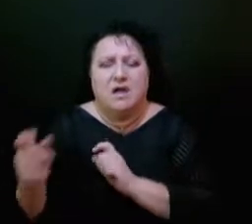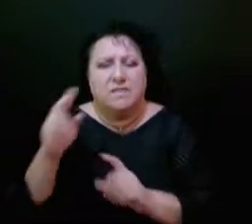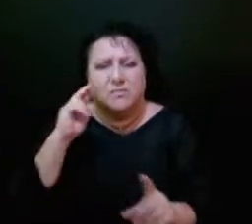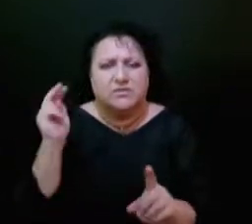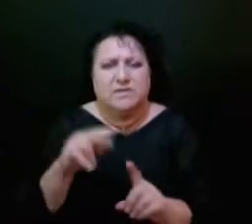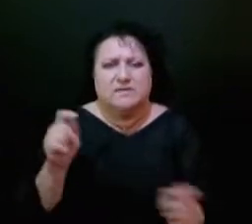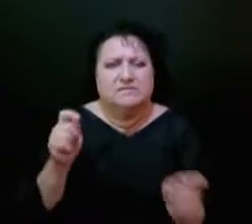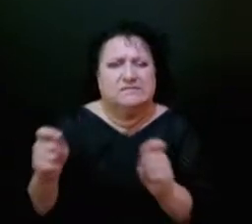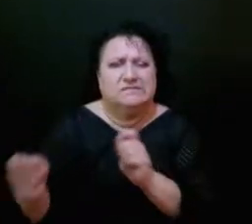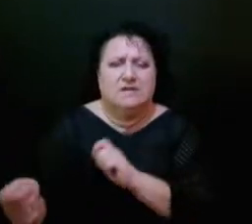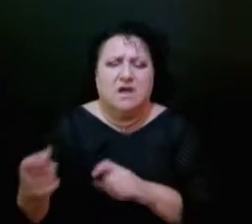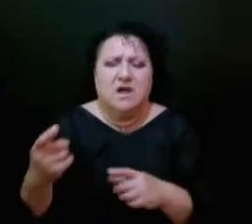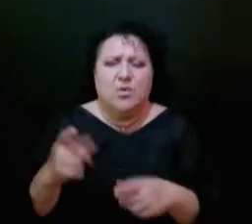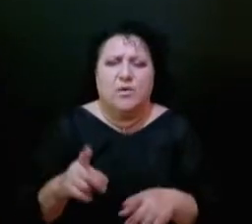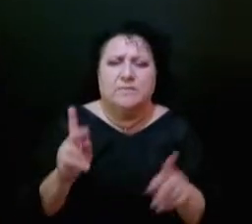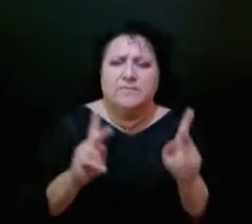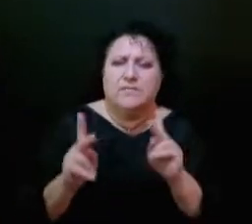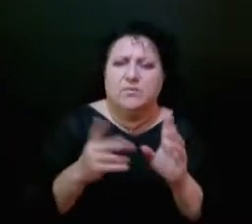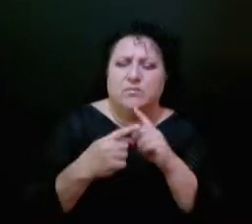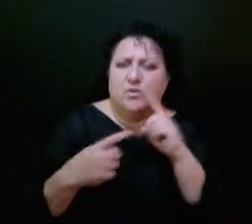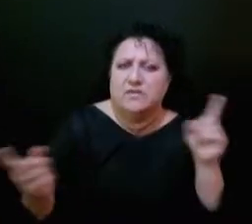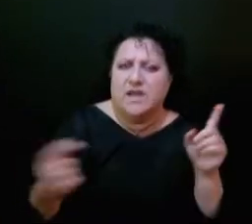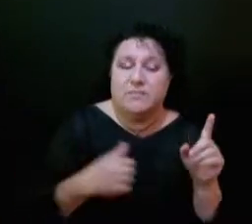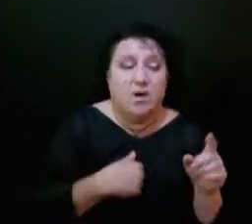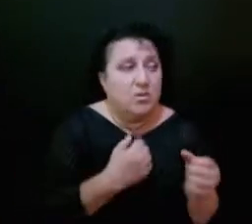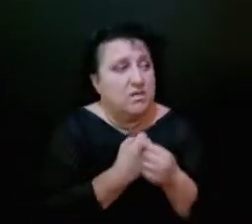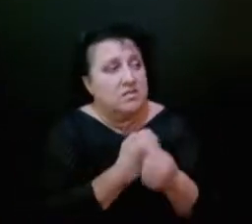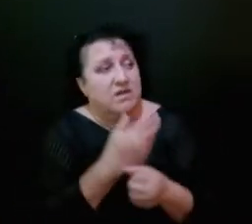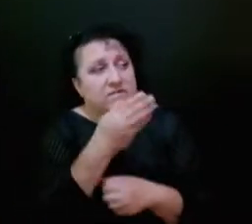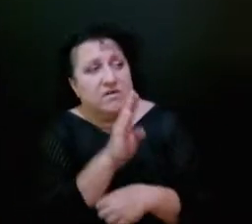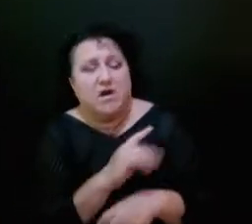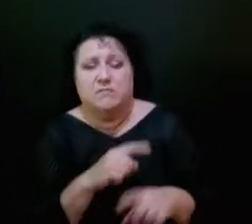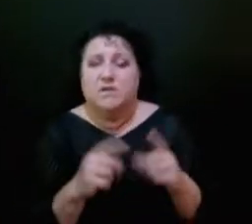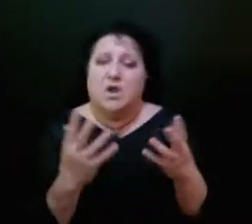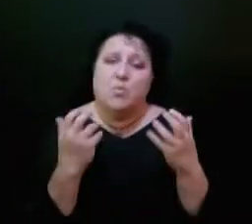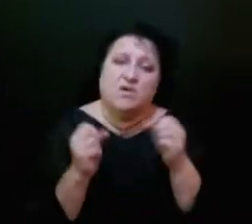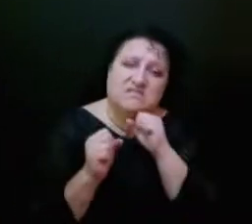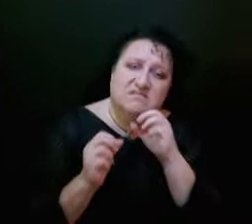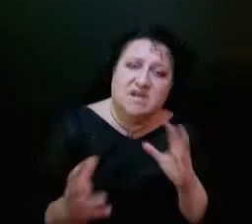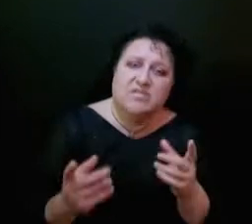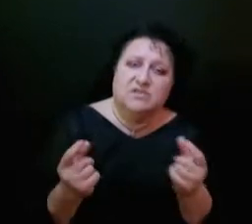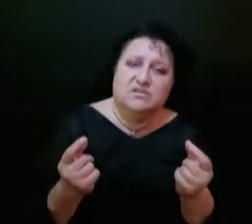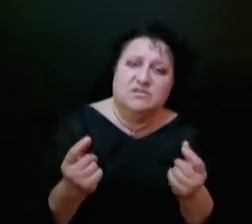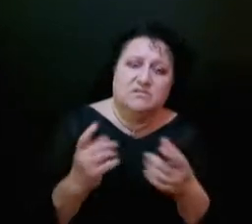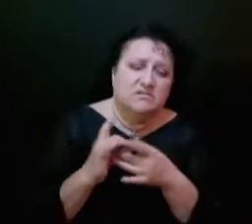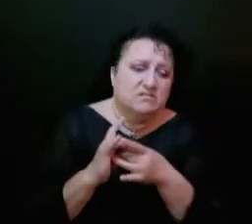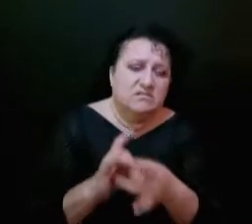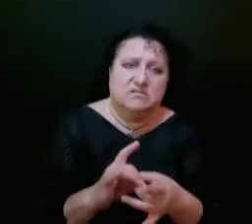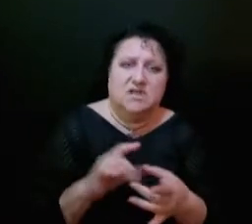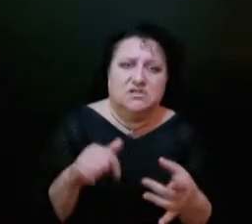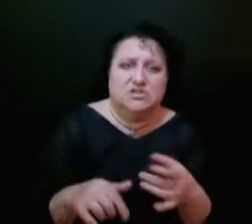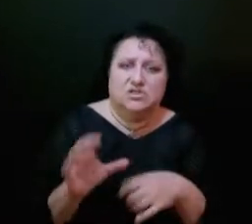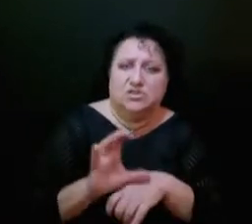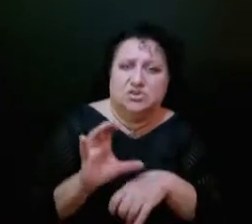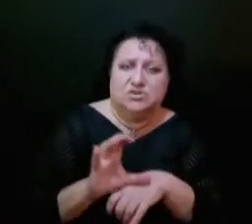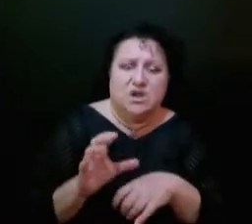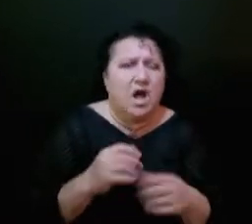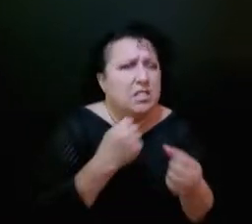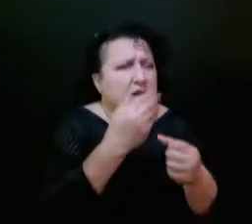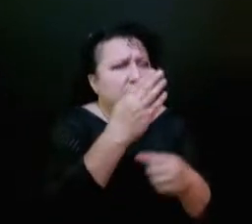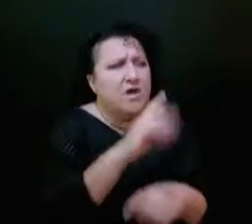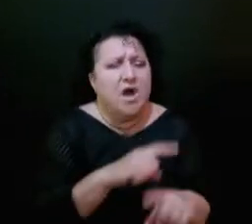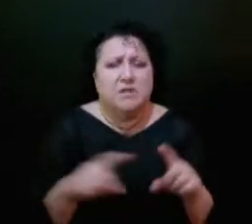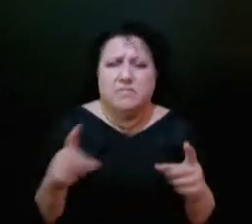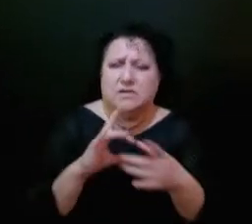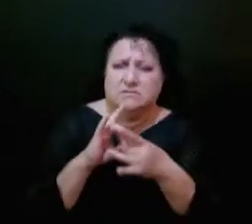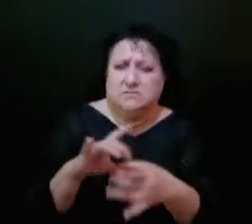When people say, it just boggles my mind. I love God, but I don't want nothing to do with his church. I love God, but I don't want nothing to do. We fall